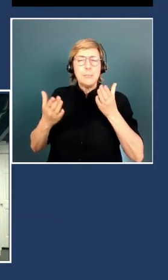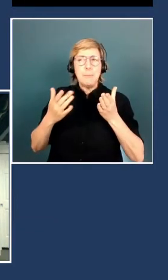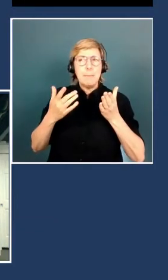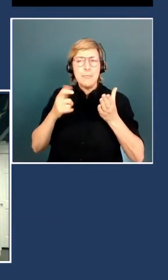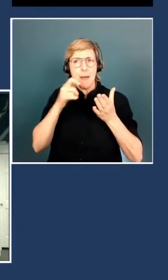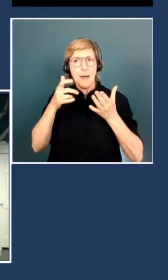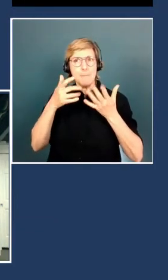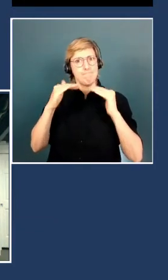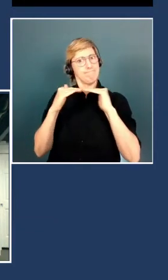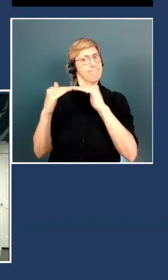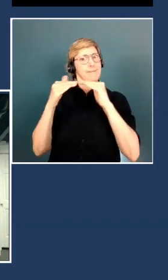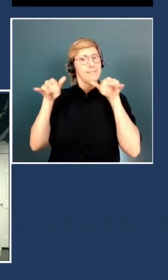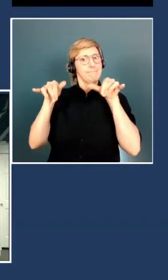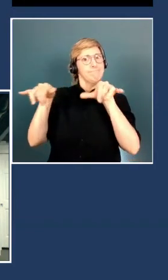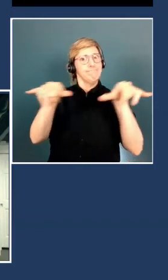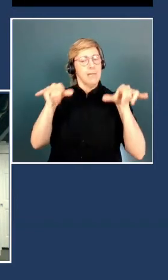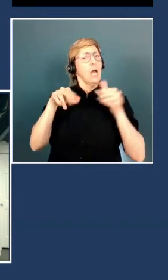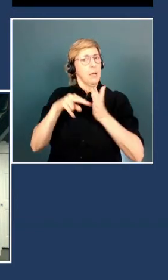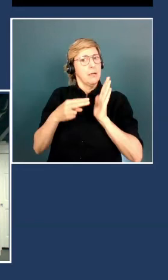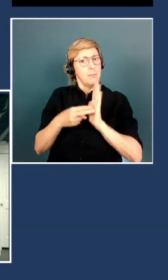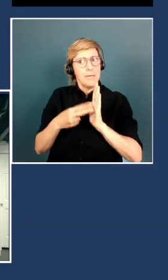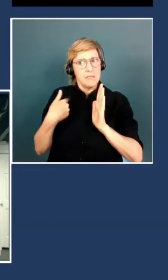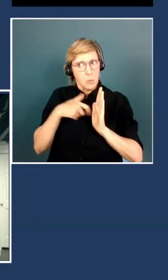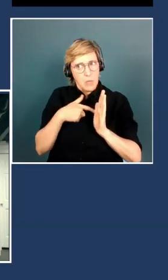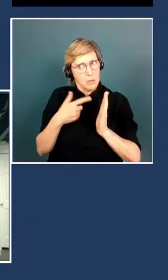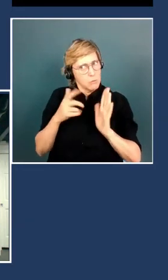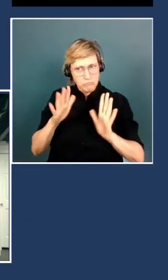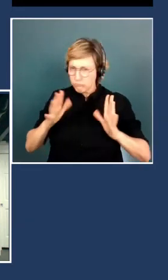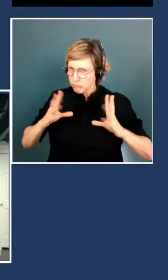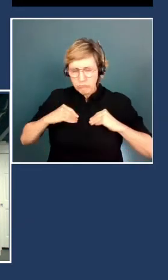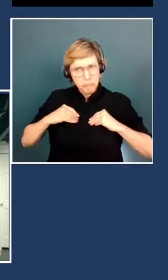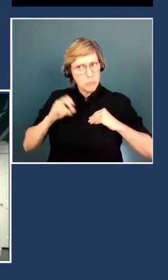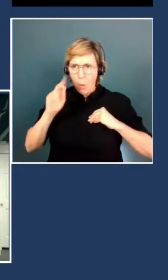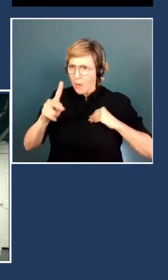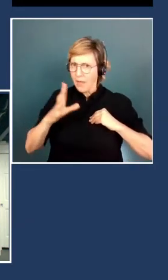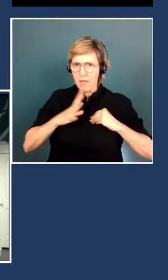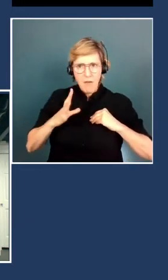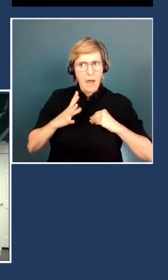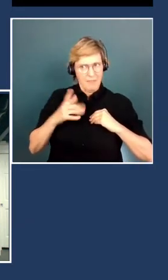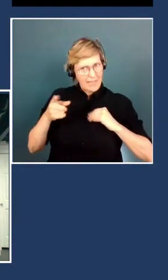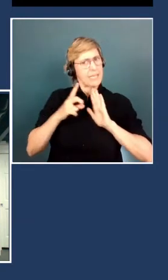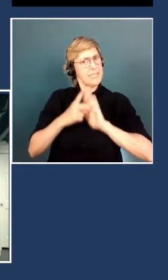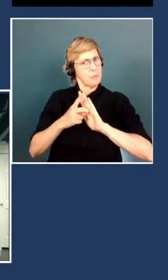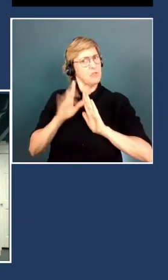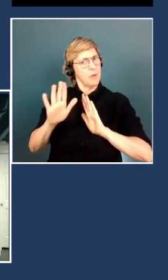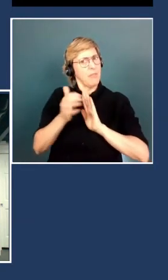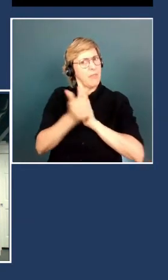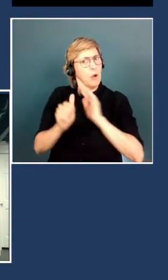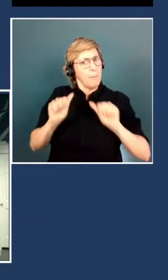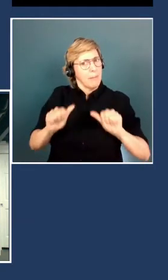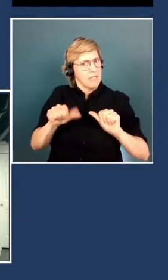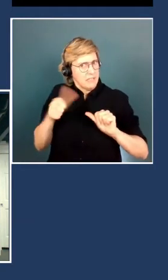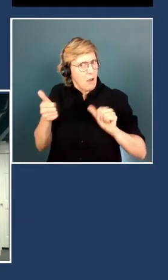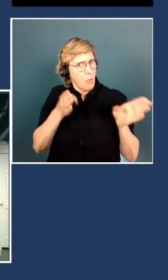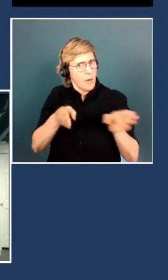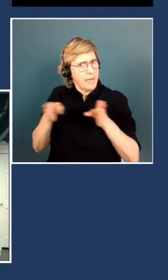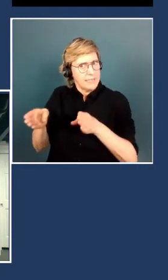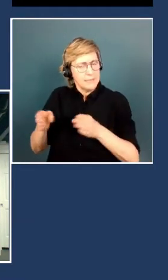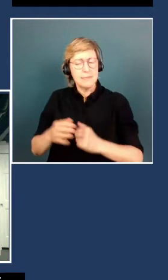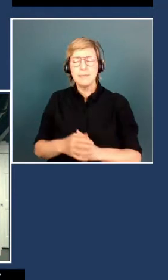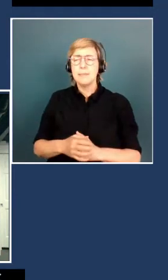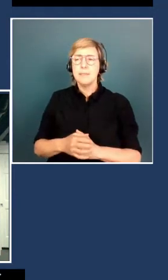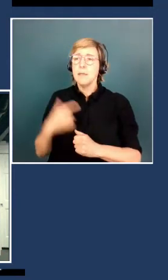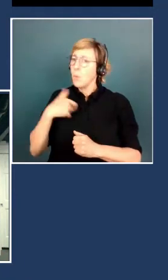to do the role, and there's lots of ways candidates can demonstrate that ability. After that, we really invite candidates to come